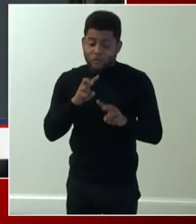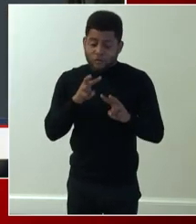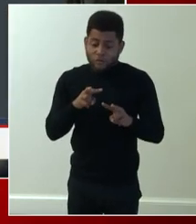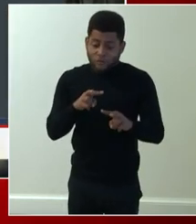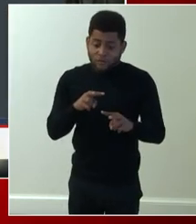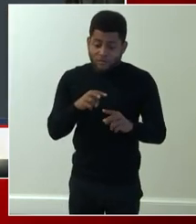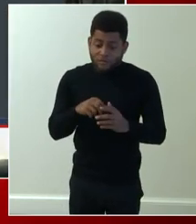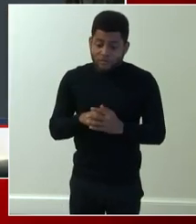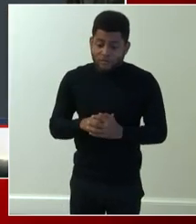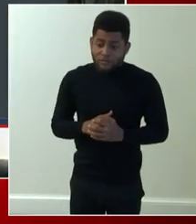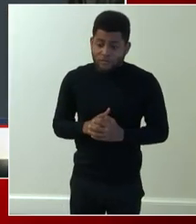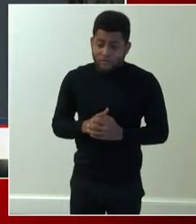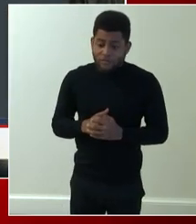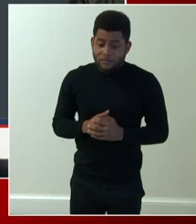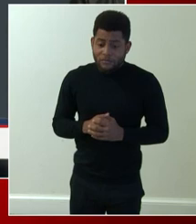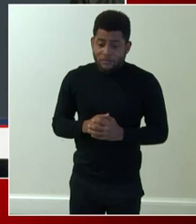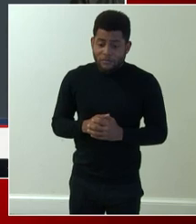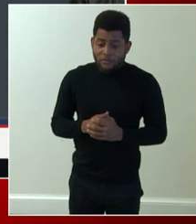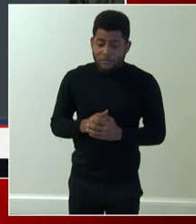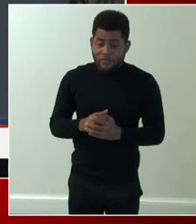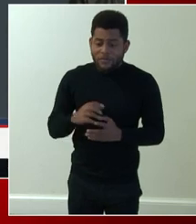question, the one thing I will say